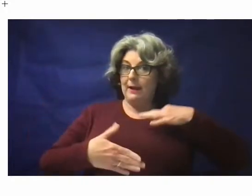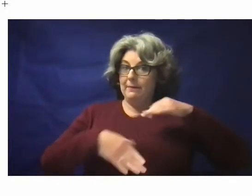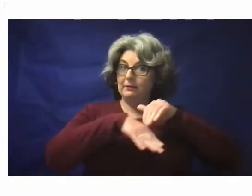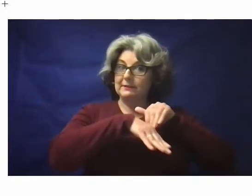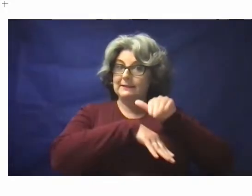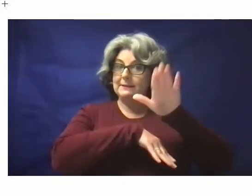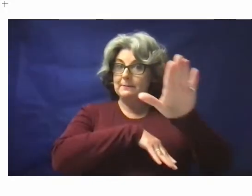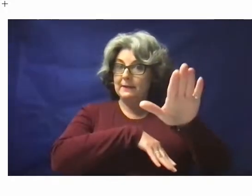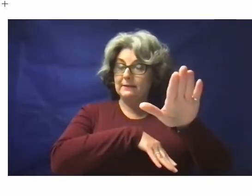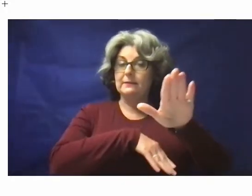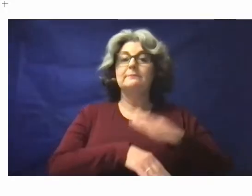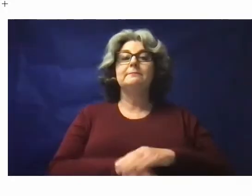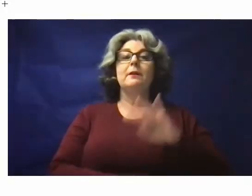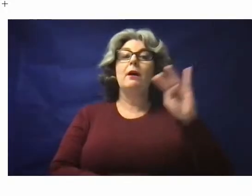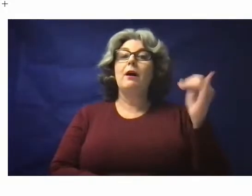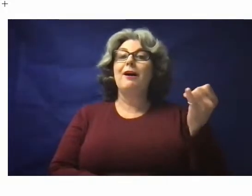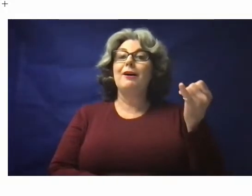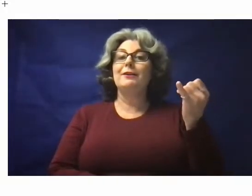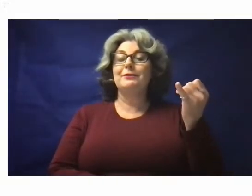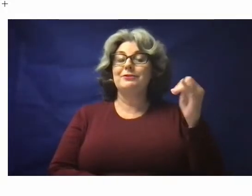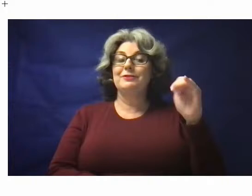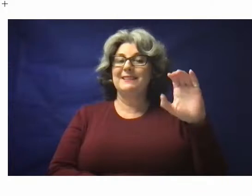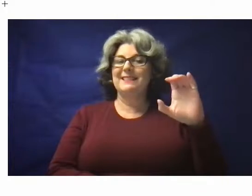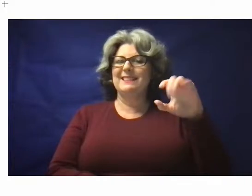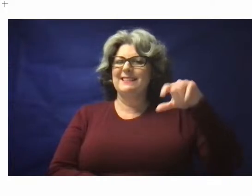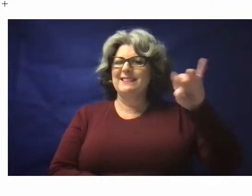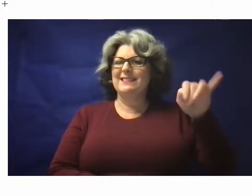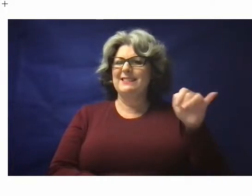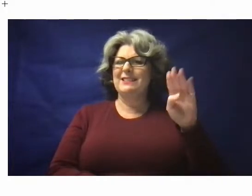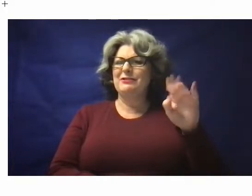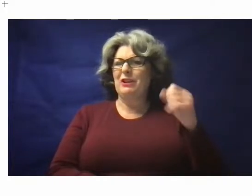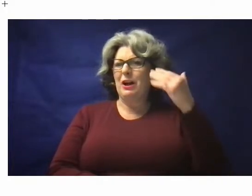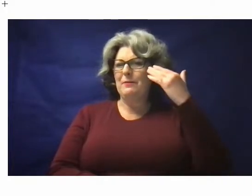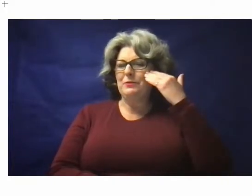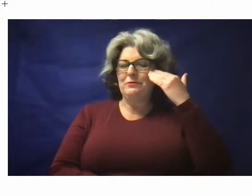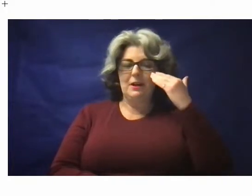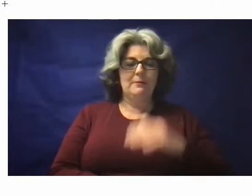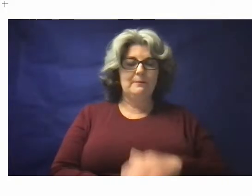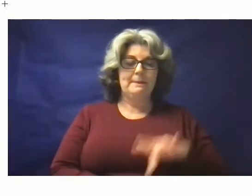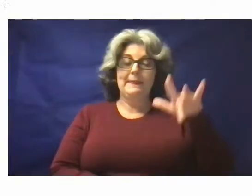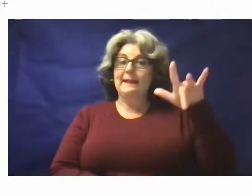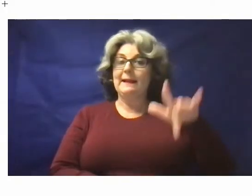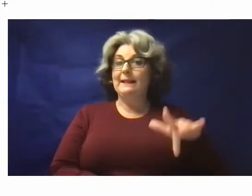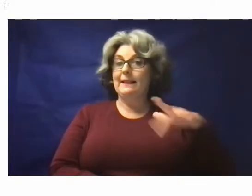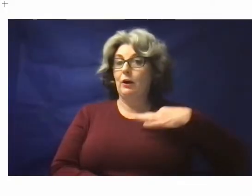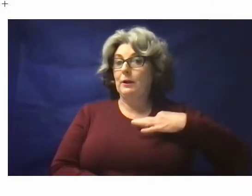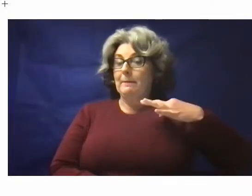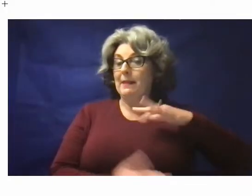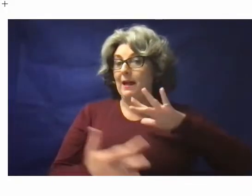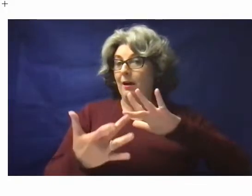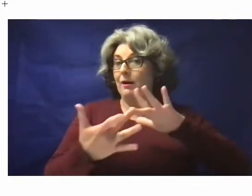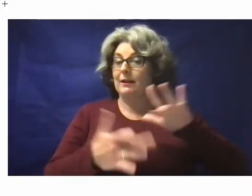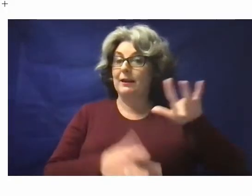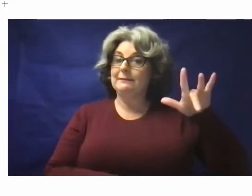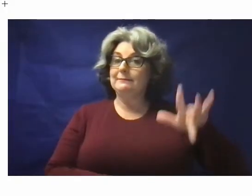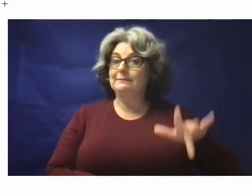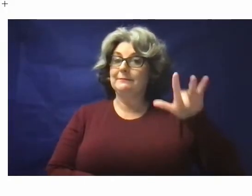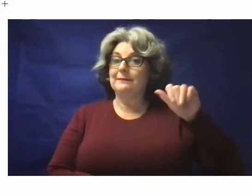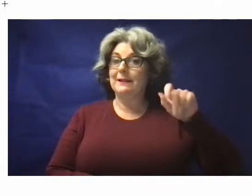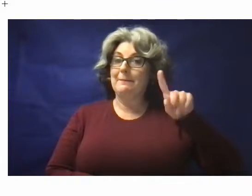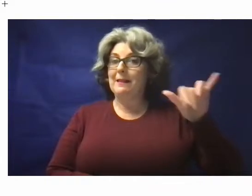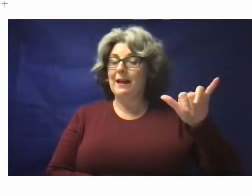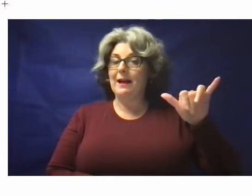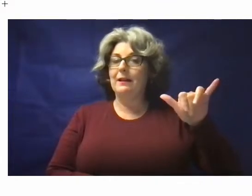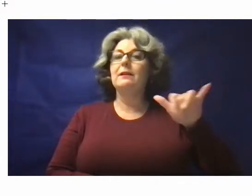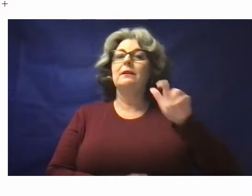on GC Jobs before, you'll be familiar with this screen. So once you click on Apply Online on the job ad, you will be redirected